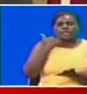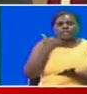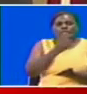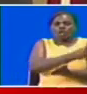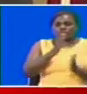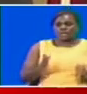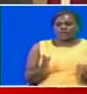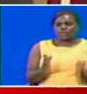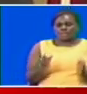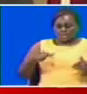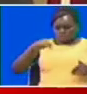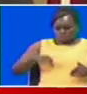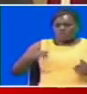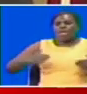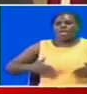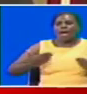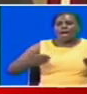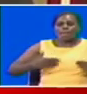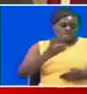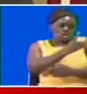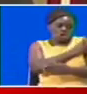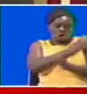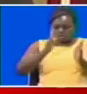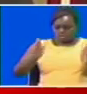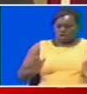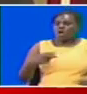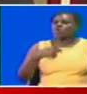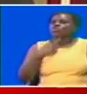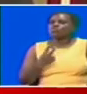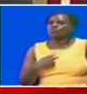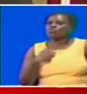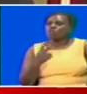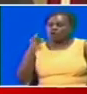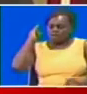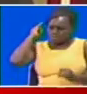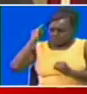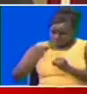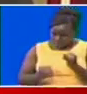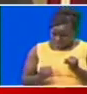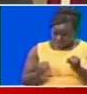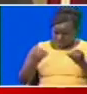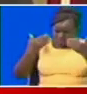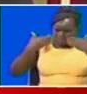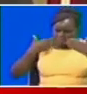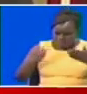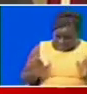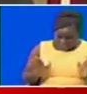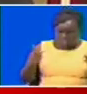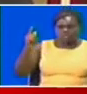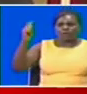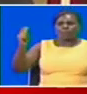are happy that the doctors union have finally put to an end the